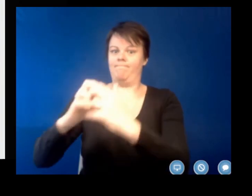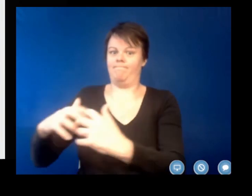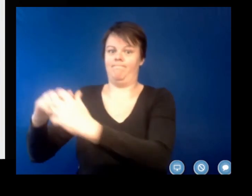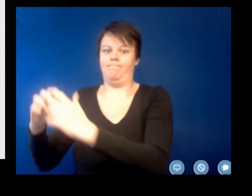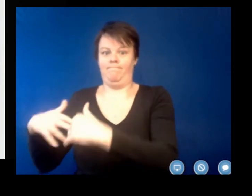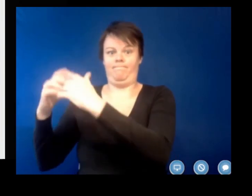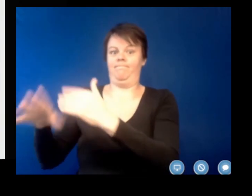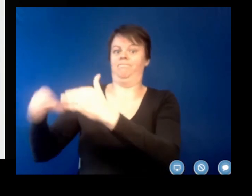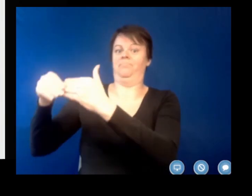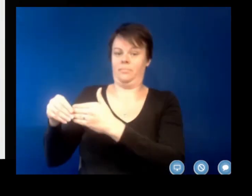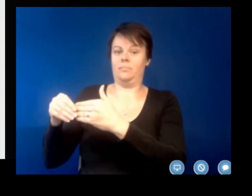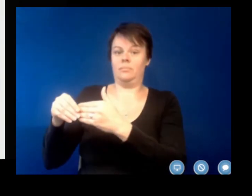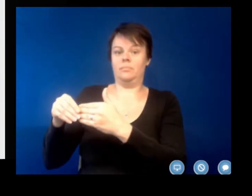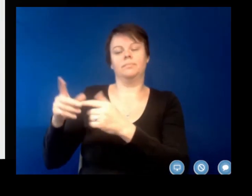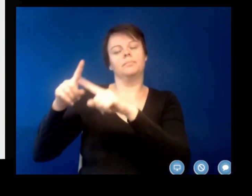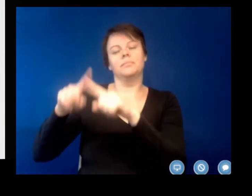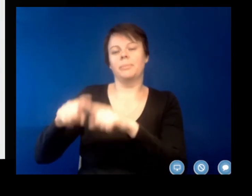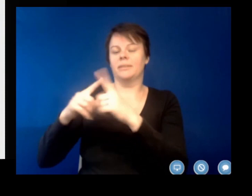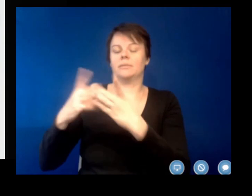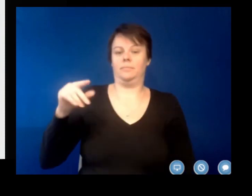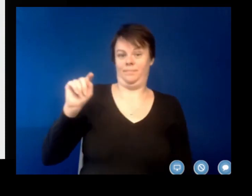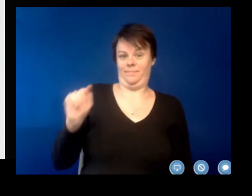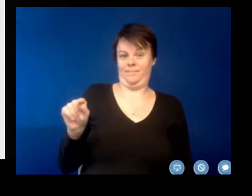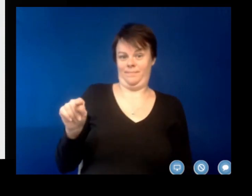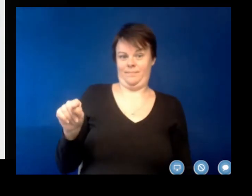unsociability or of an abstract social order.